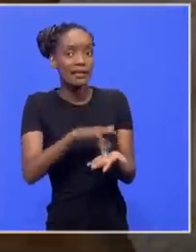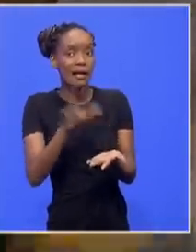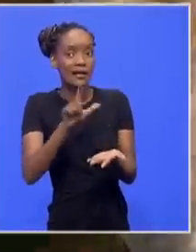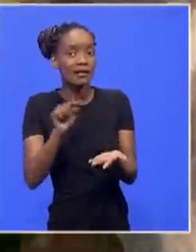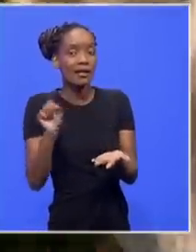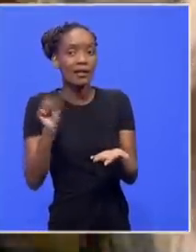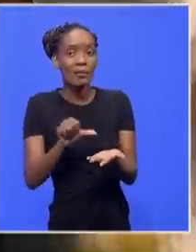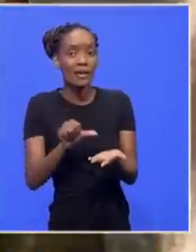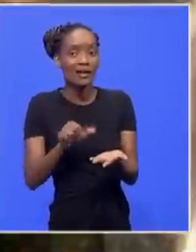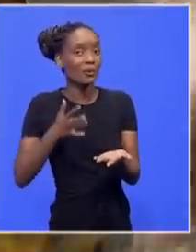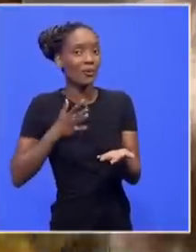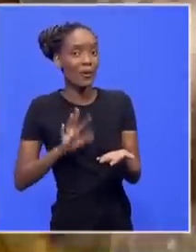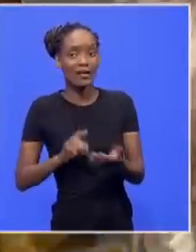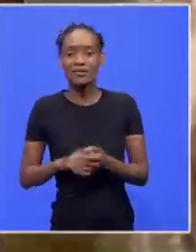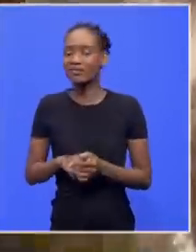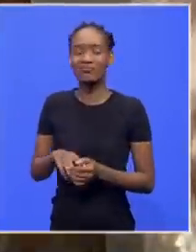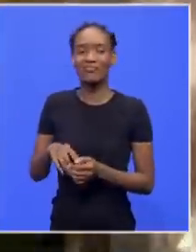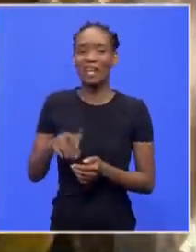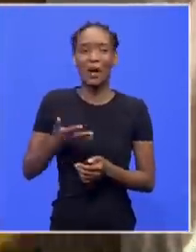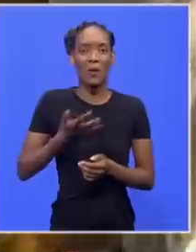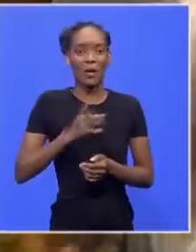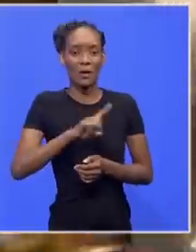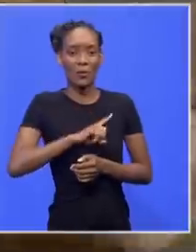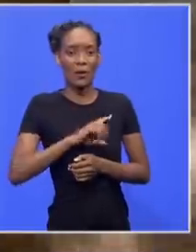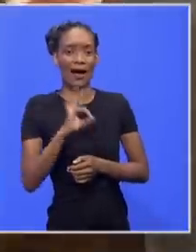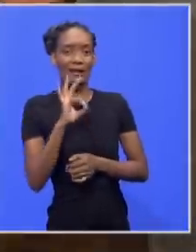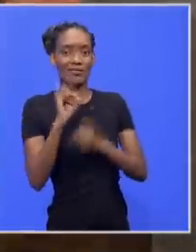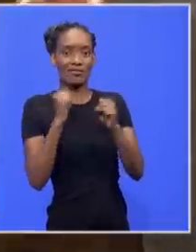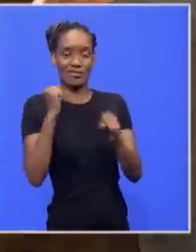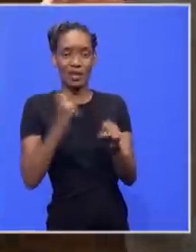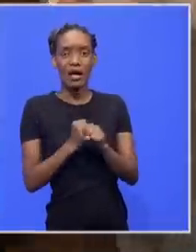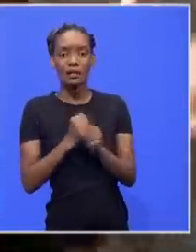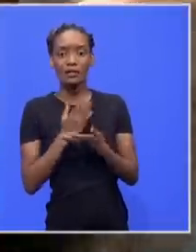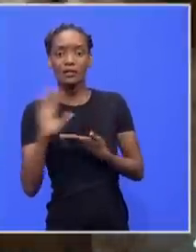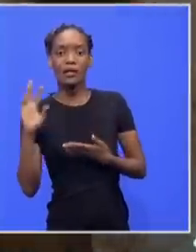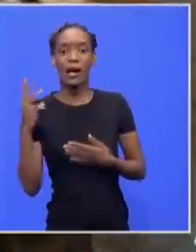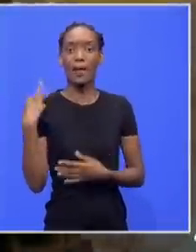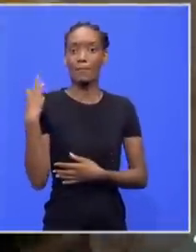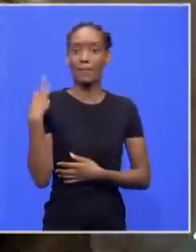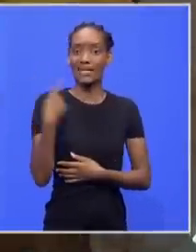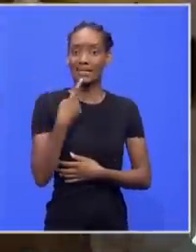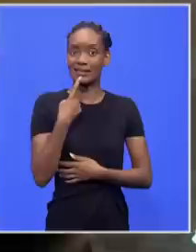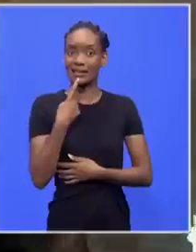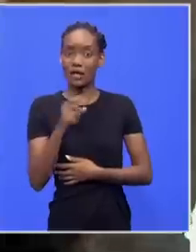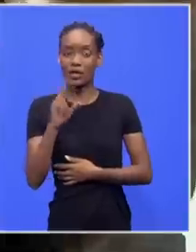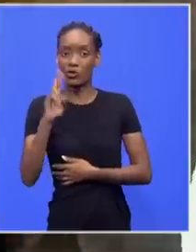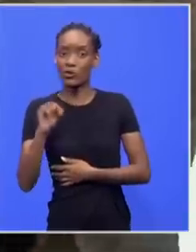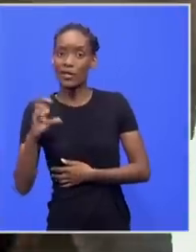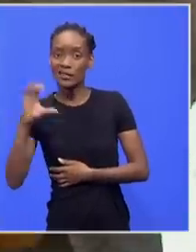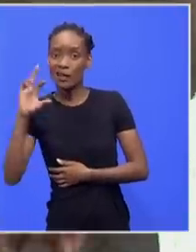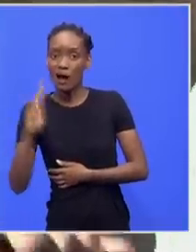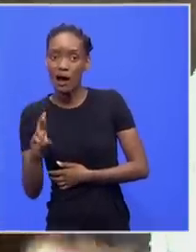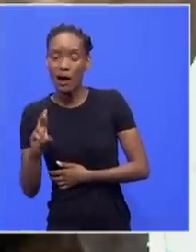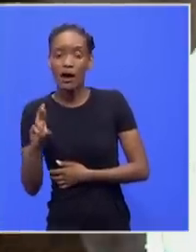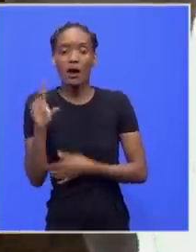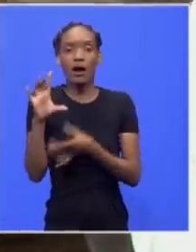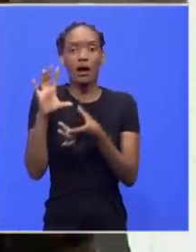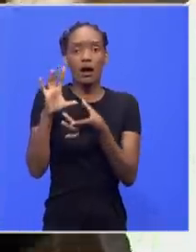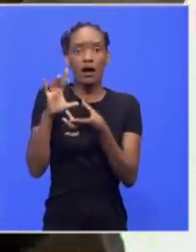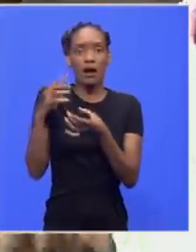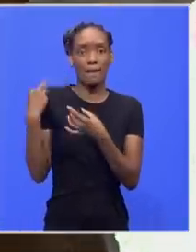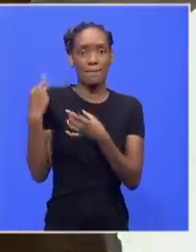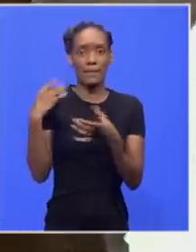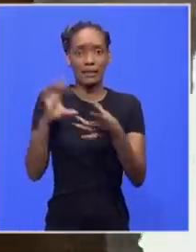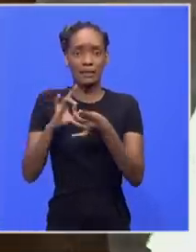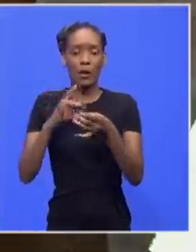what? Because we lived there 3 years. The minister said, oh, UNHCR, he don't, is not, the minister of Home Affairs, he said,